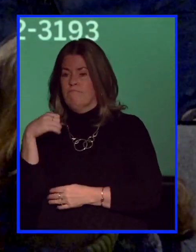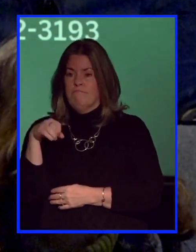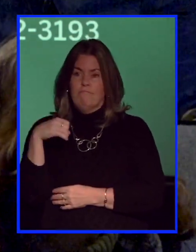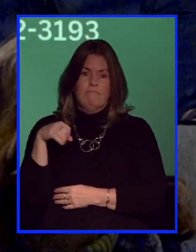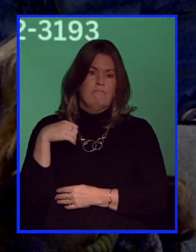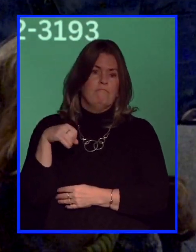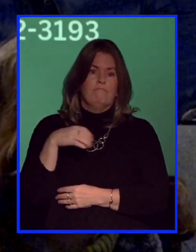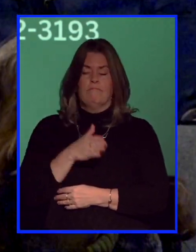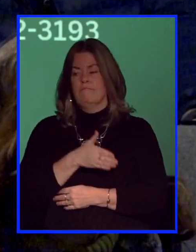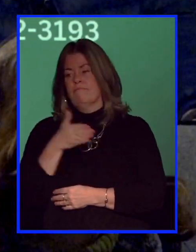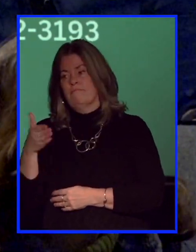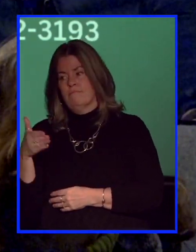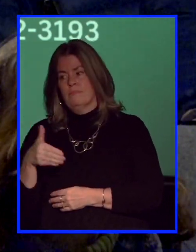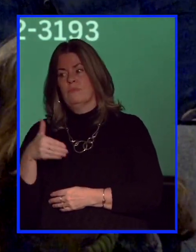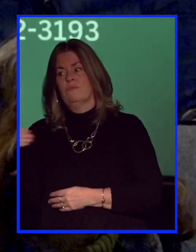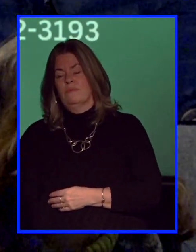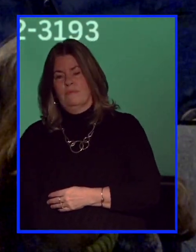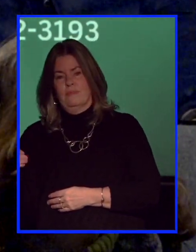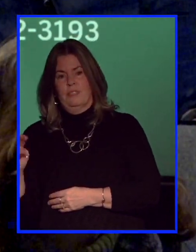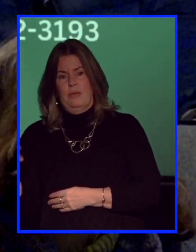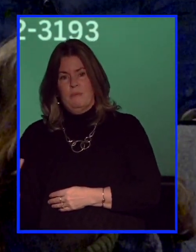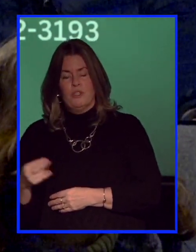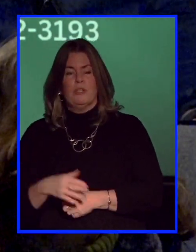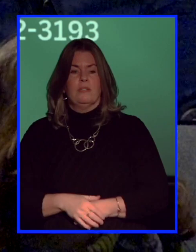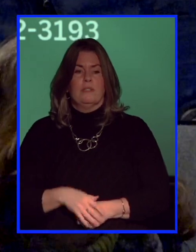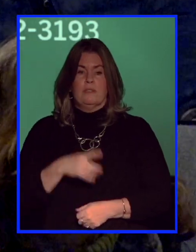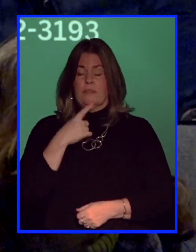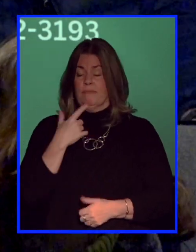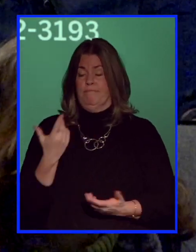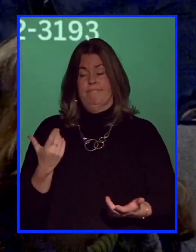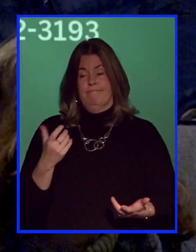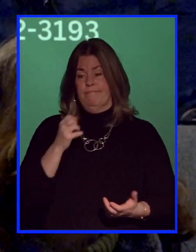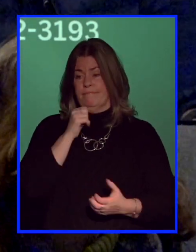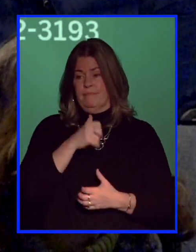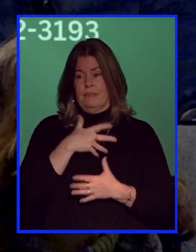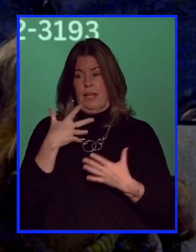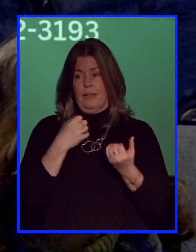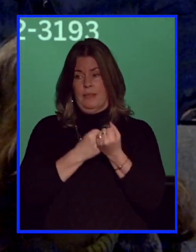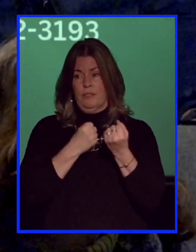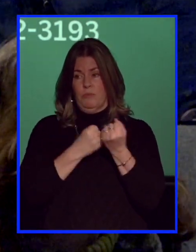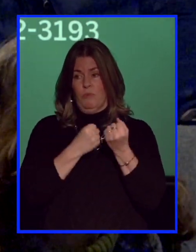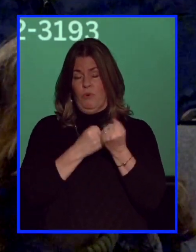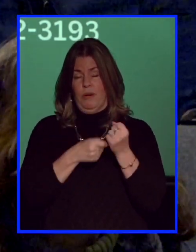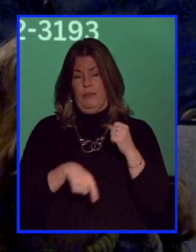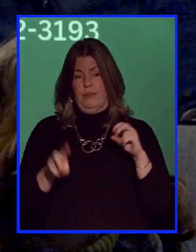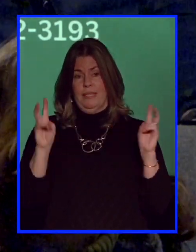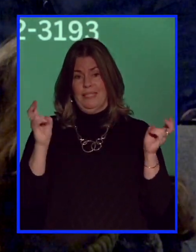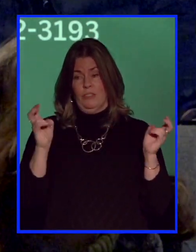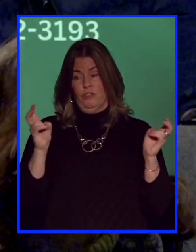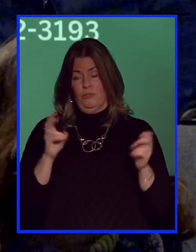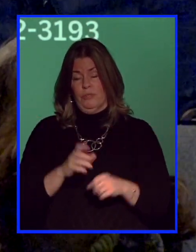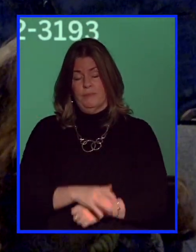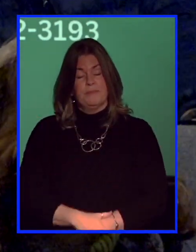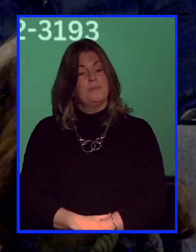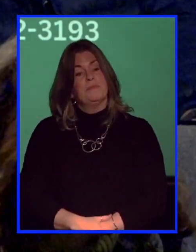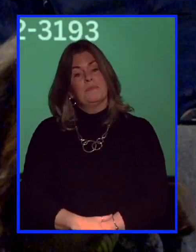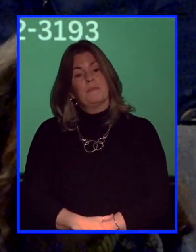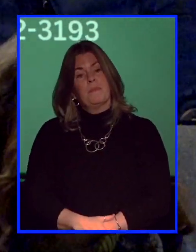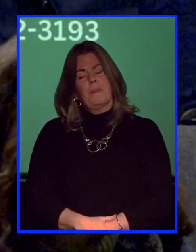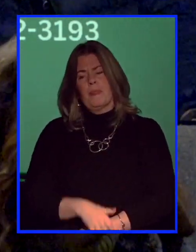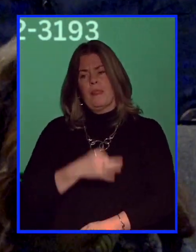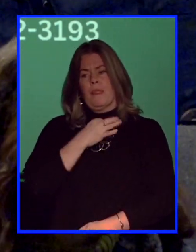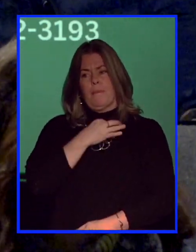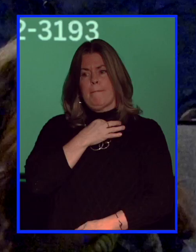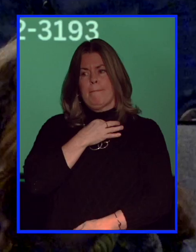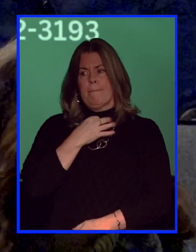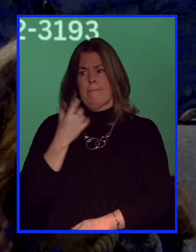across the river saying we're not getting much support on these issues in New Hampshire. And I just wonder, is there